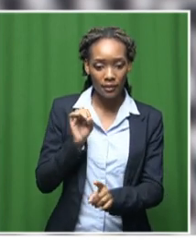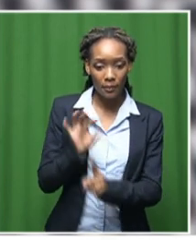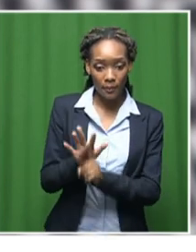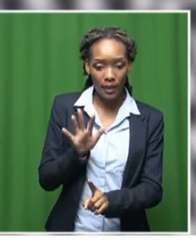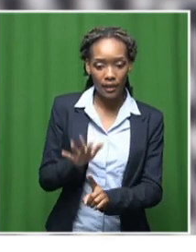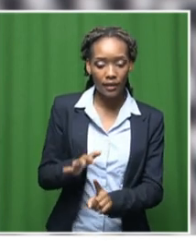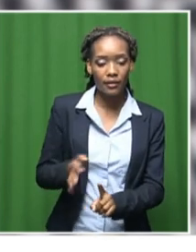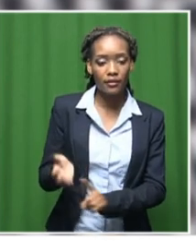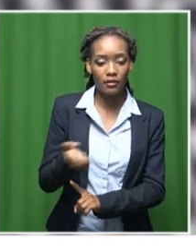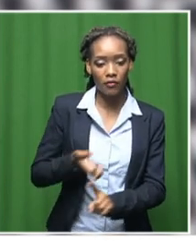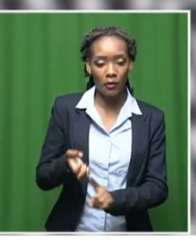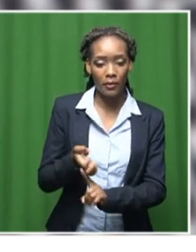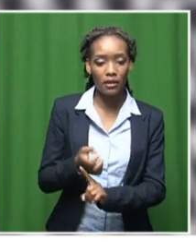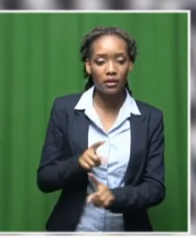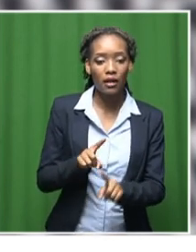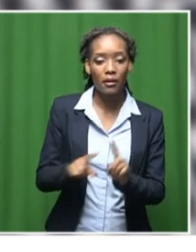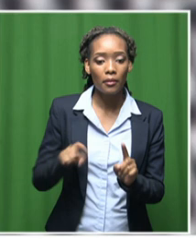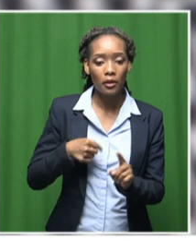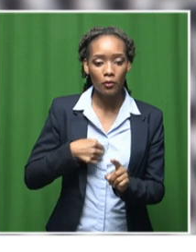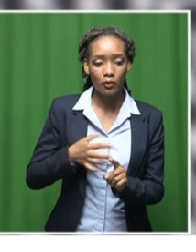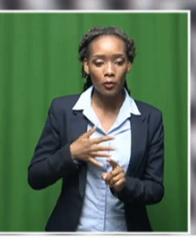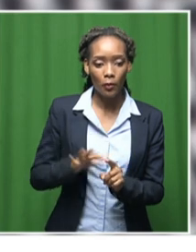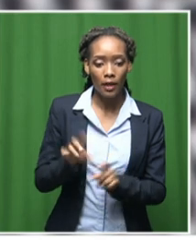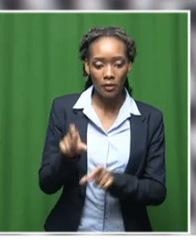on people that we grew up with,